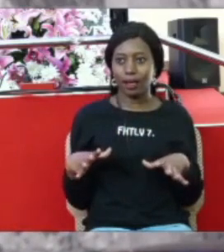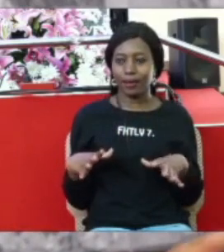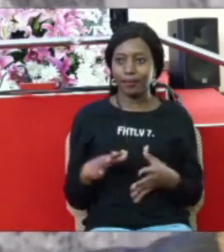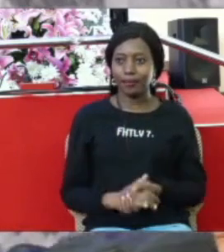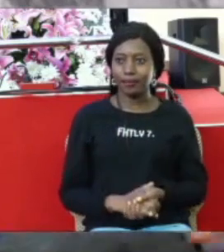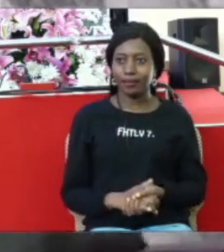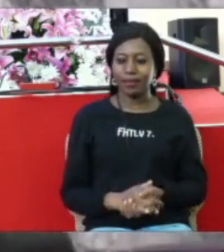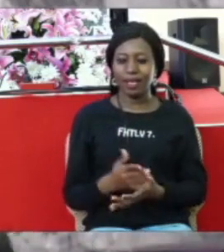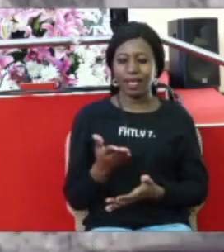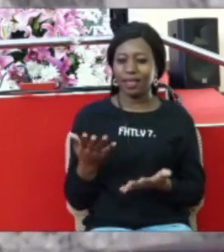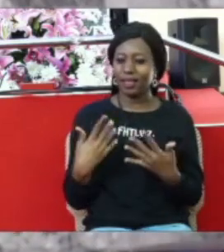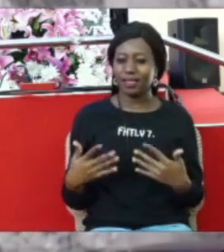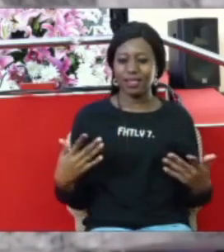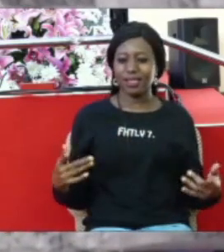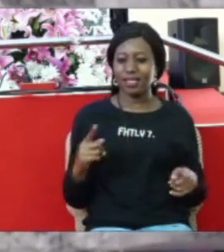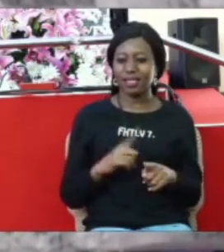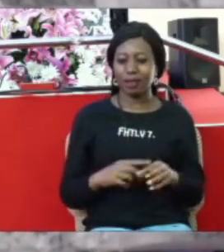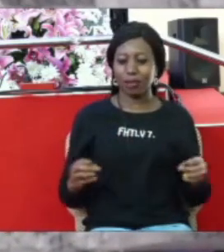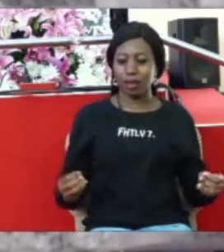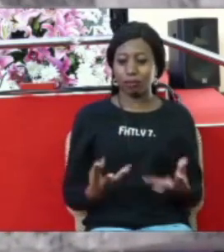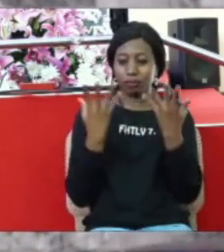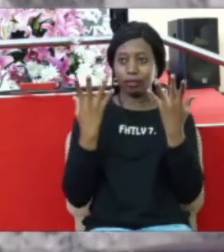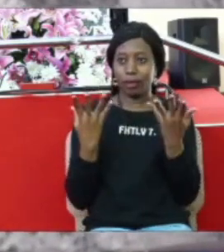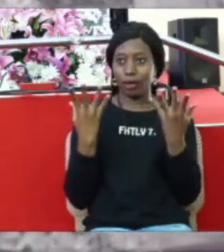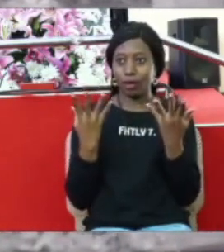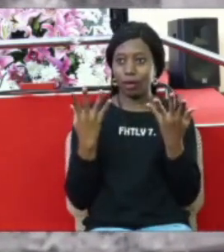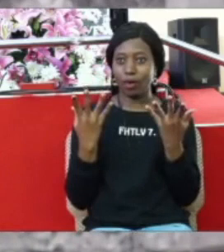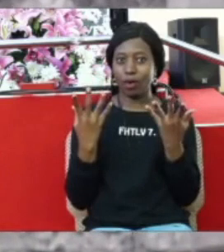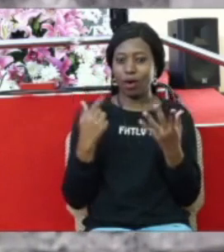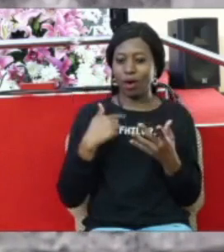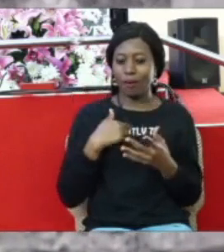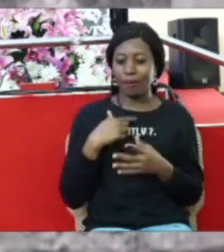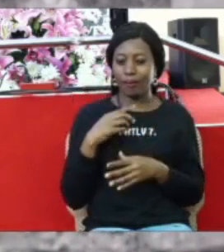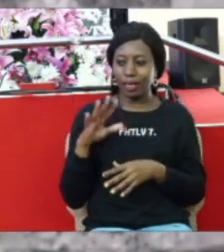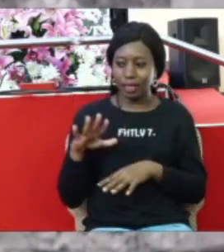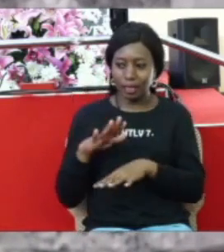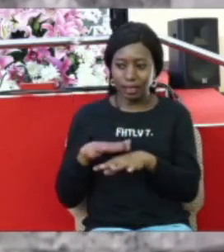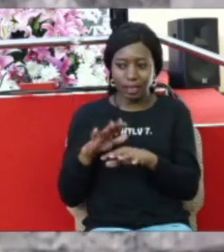Hizi vitu zikiblow, hata sitakage kuziguza.